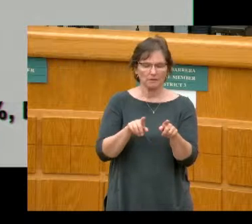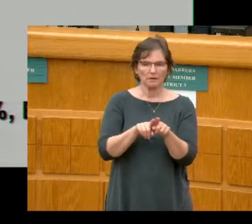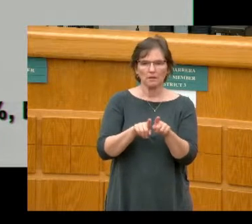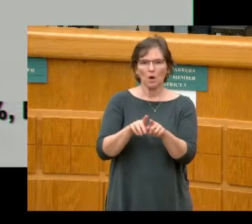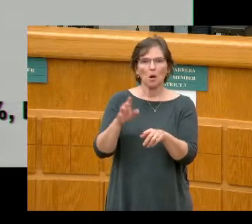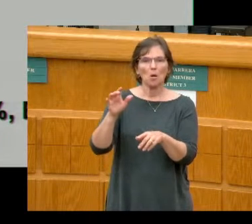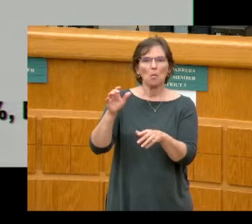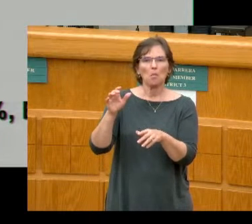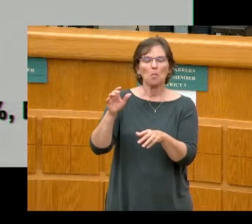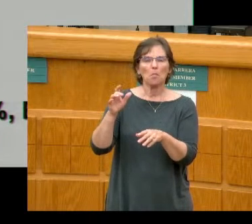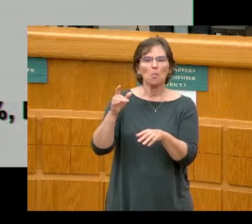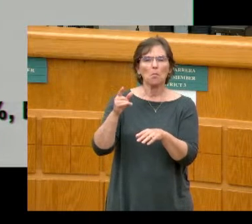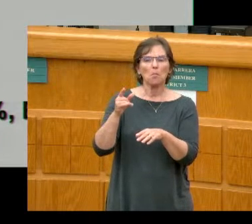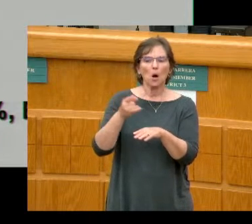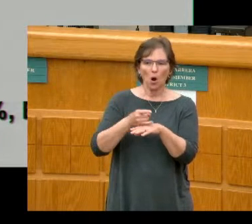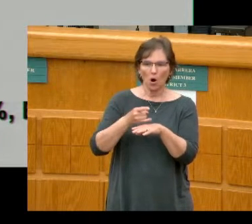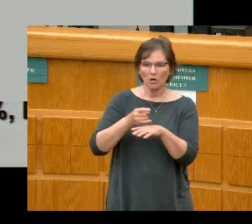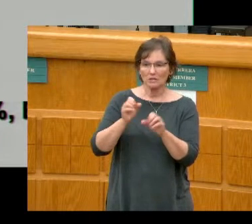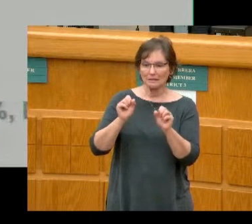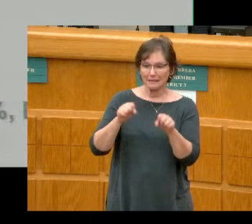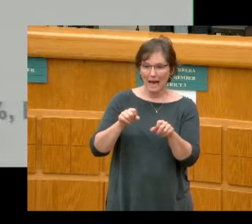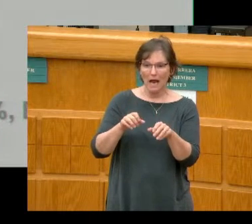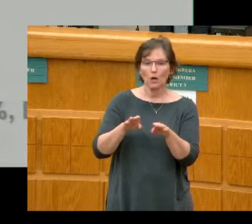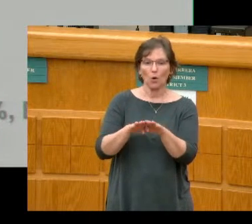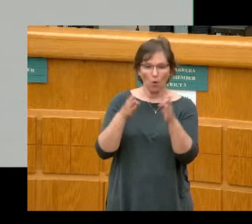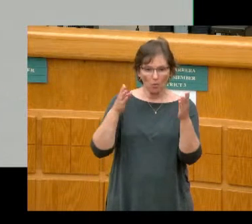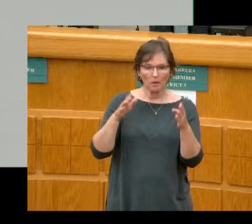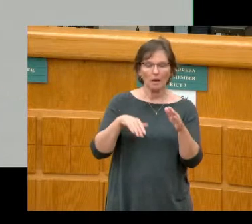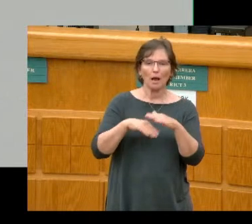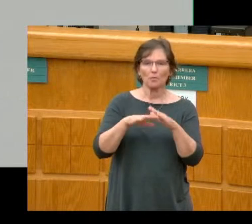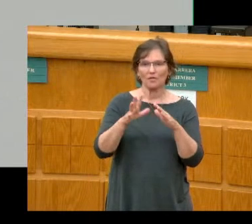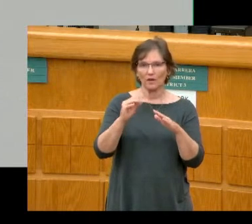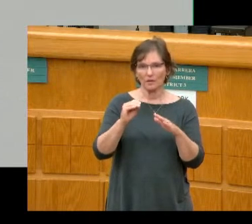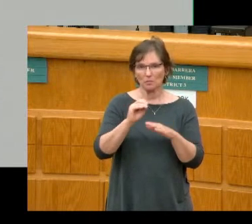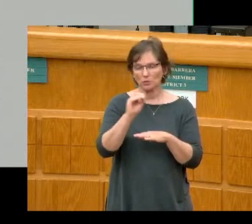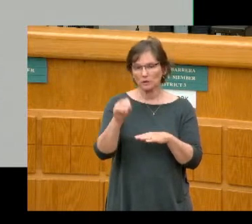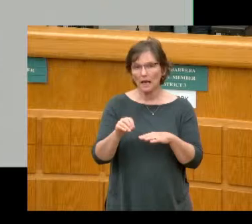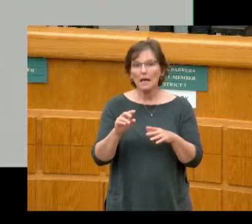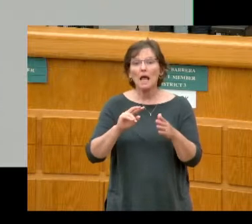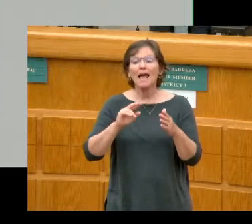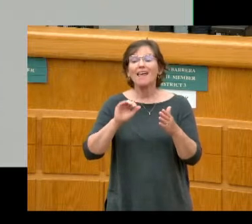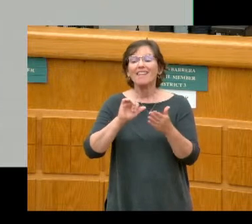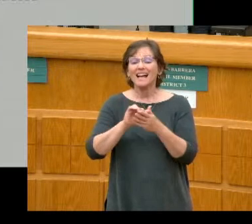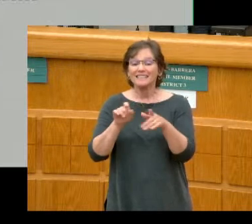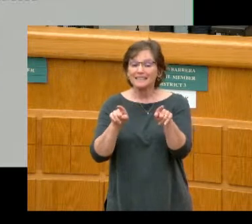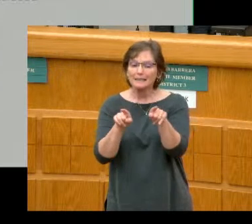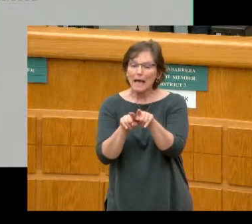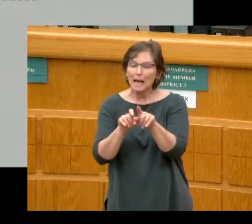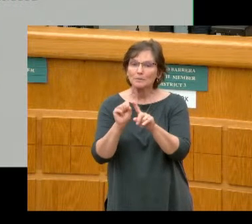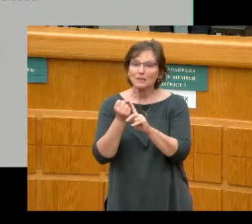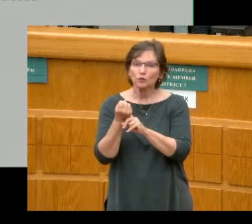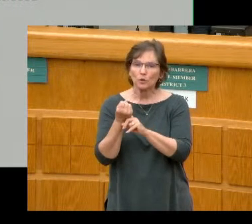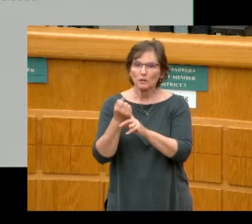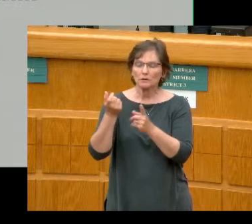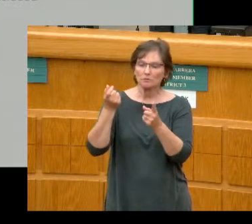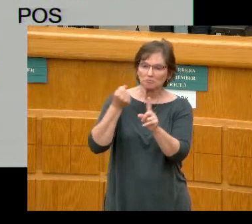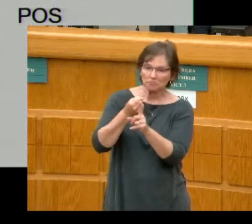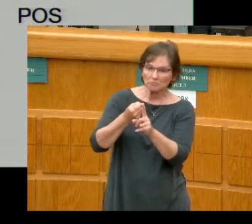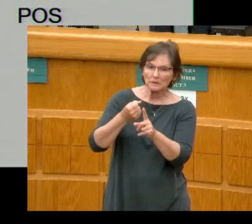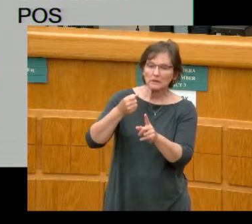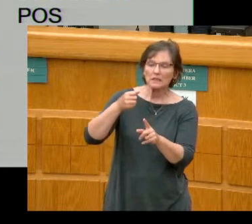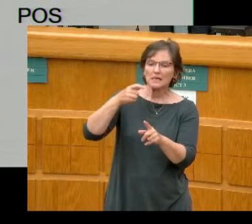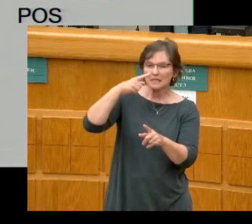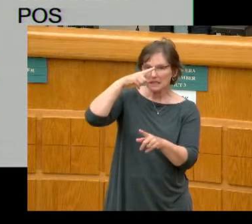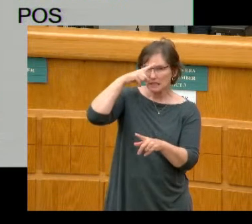but, and also we're at Open Texas Phase 3, or the equivalent of Open Texas Phase 3 right now, where businesses